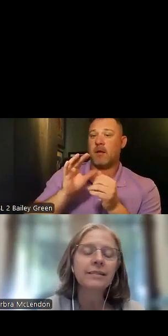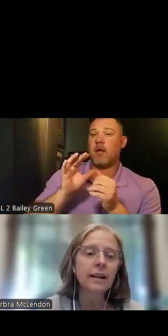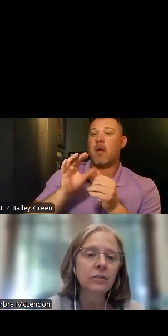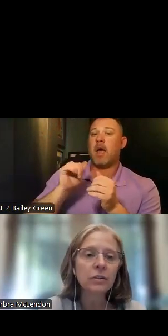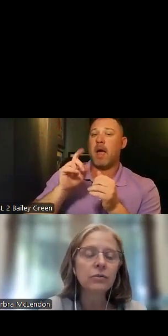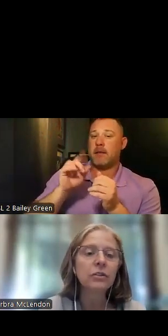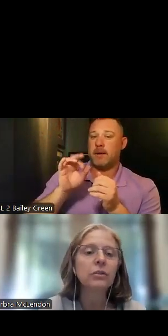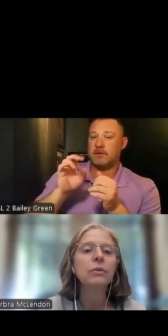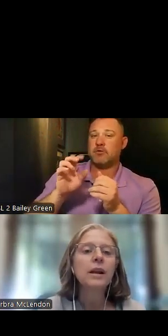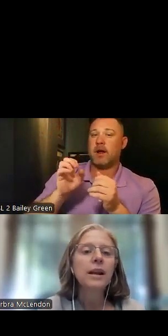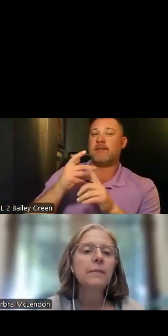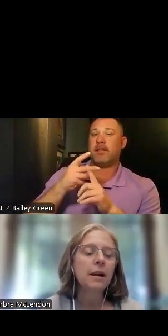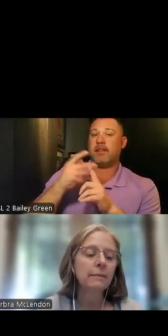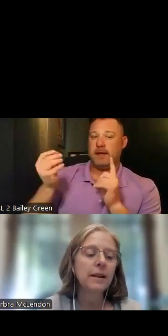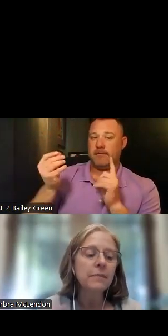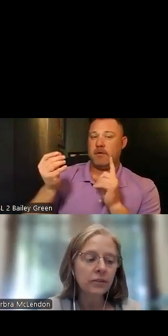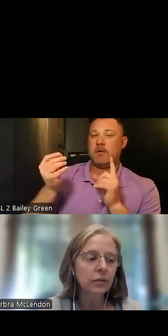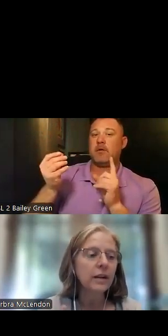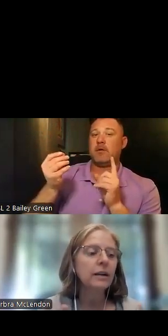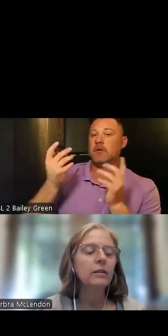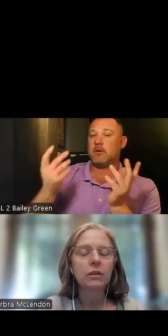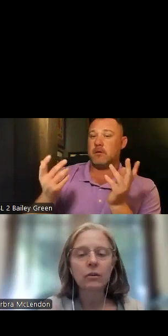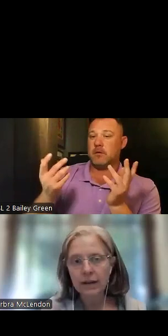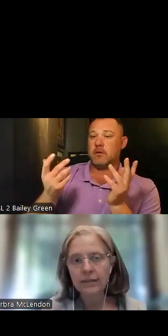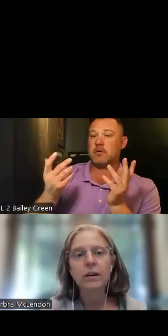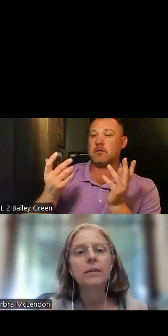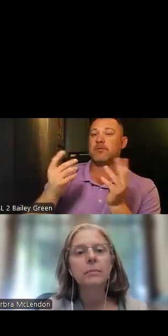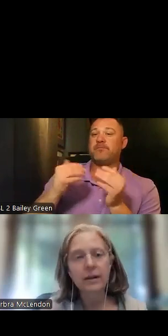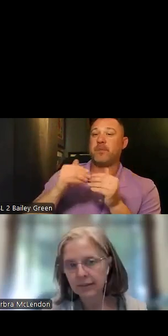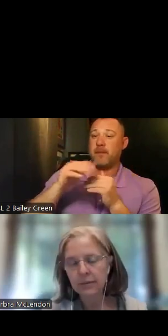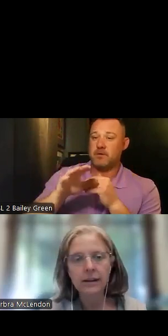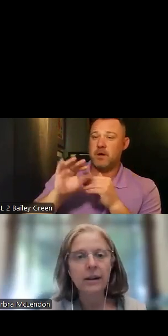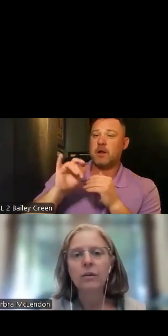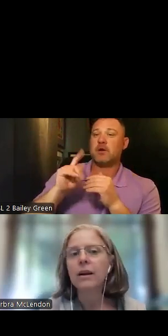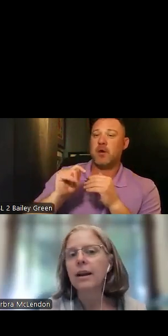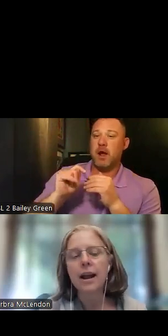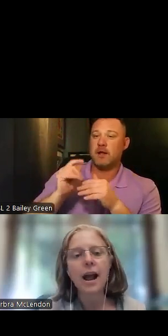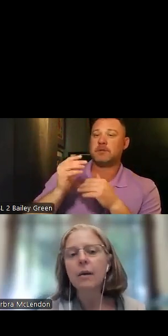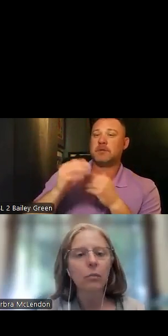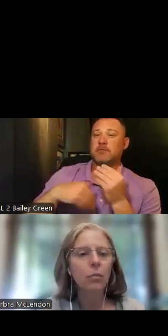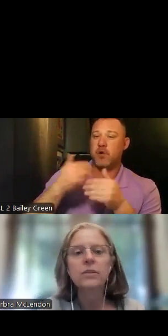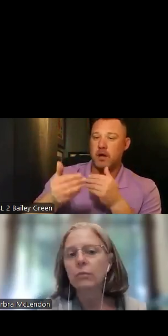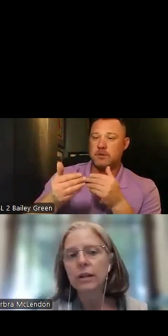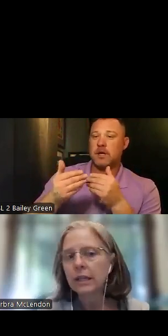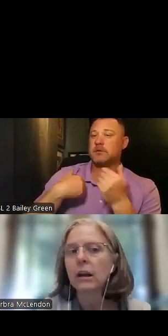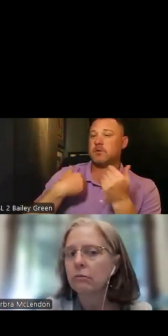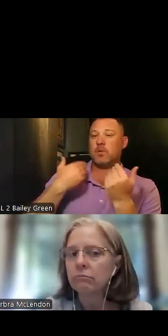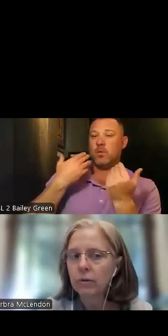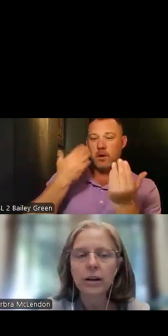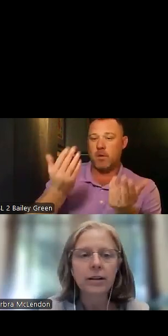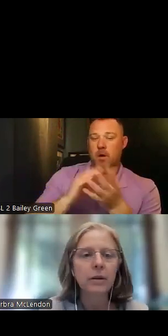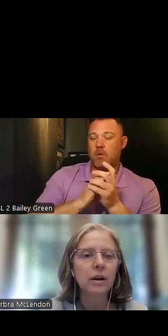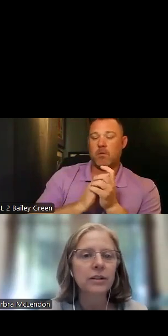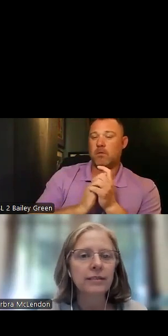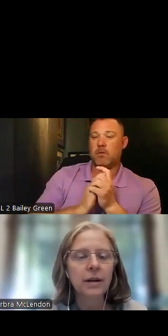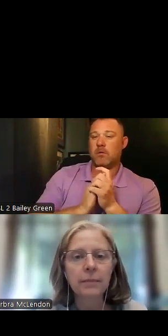what does that do to administering the grants that are in process right now? We don't really know. We're